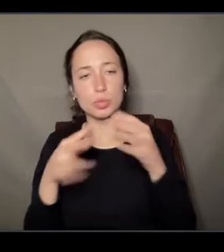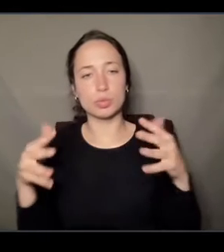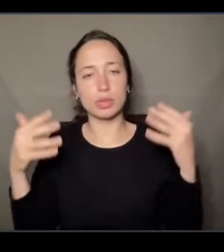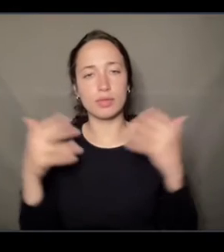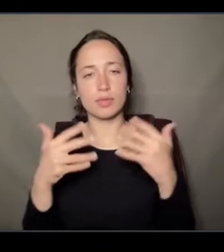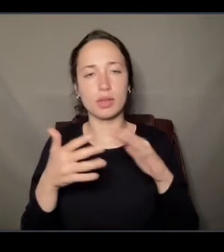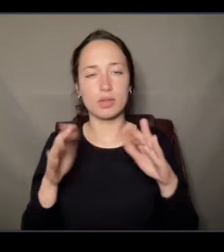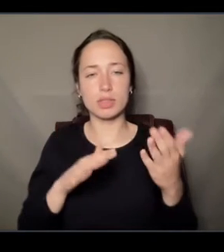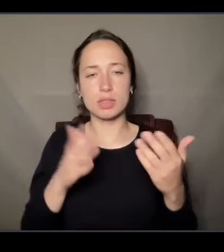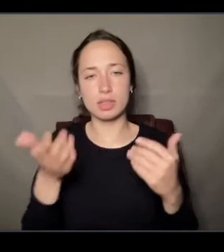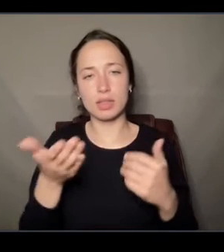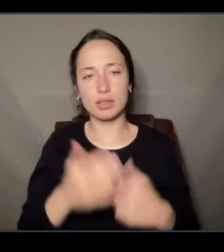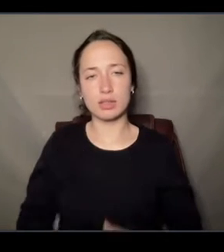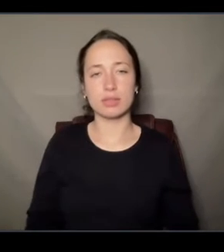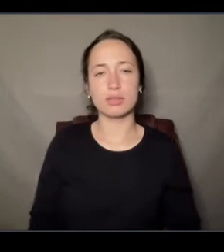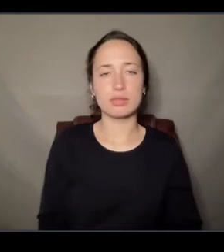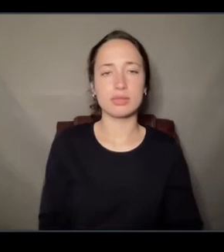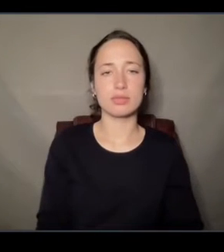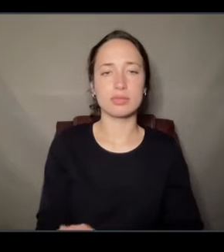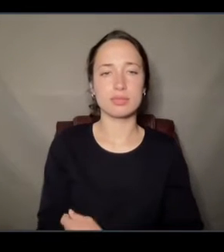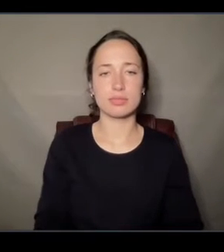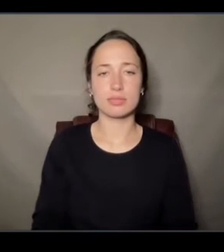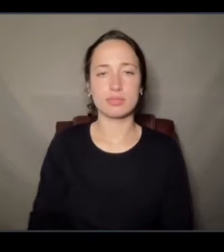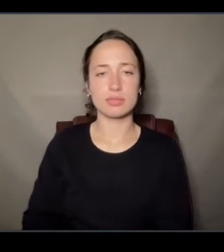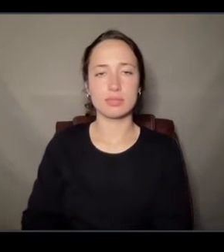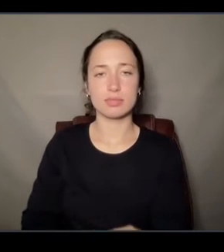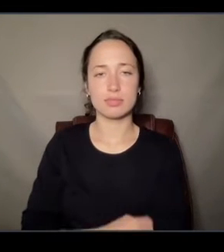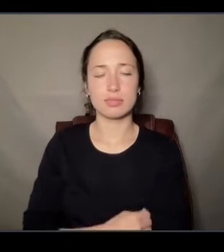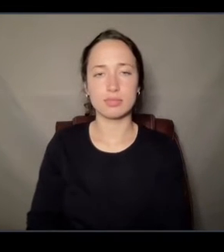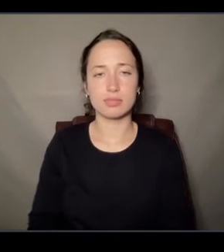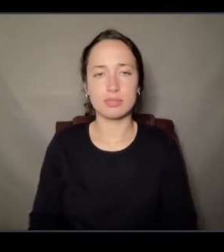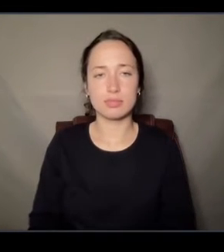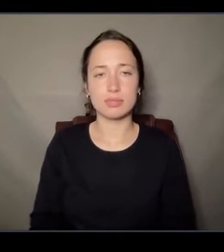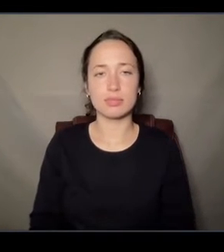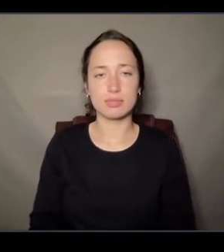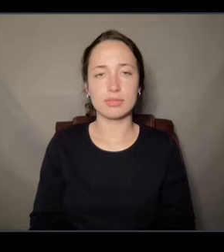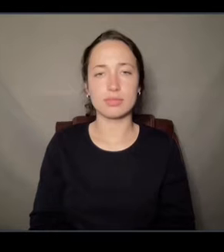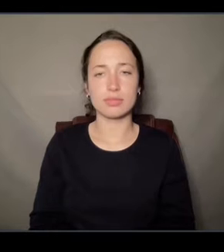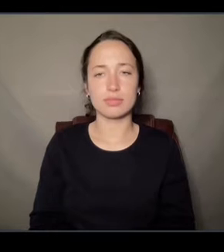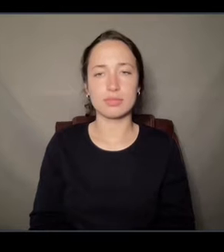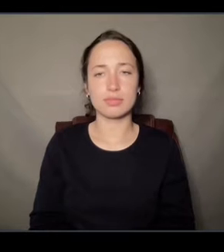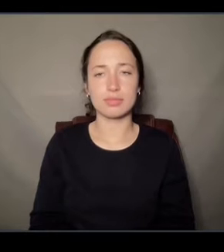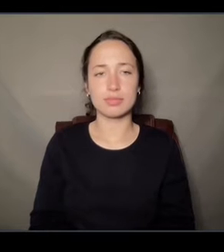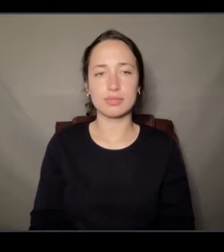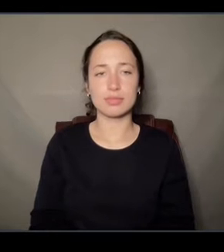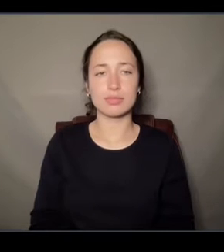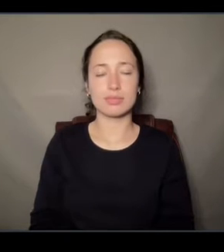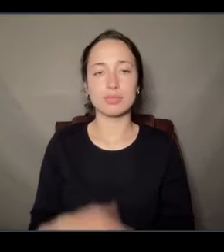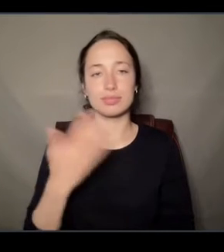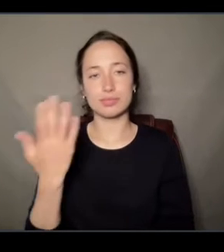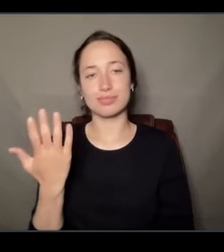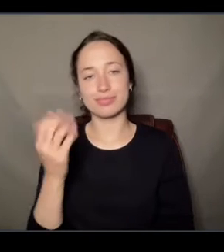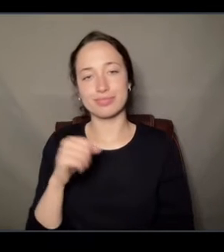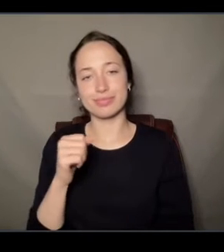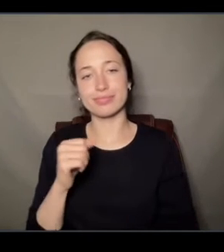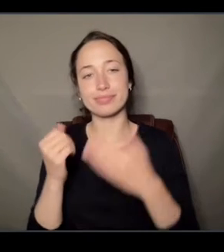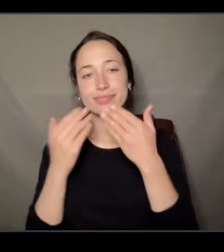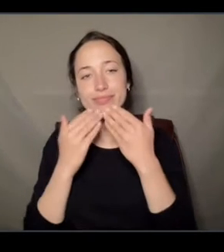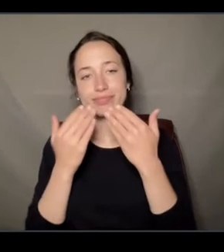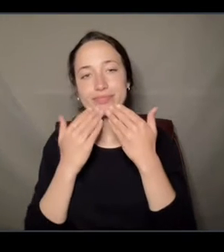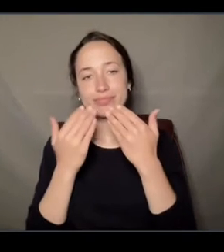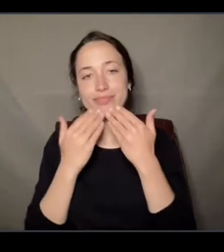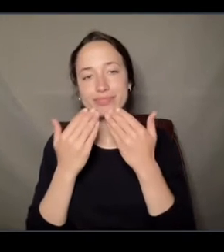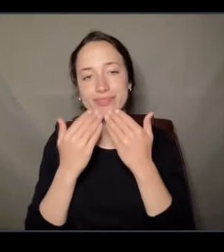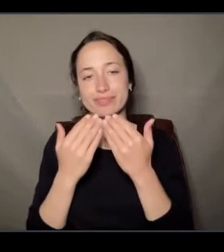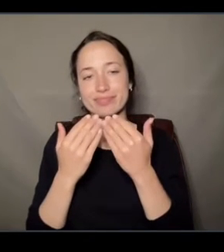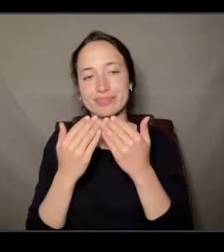like to lose the fear of death? Well, sure.